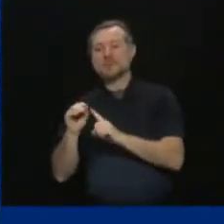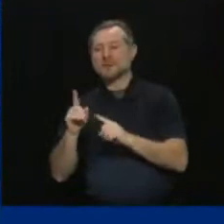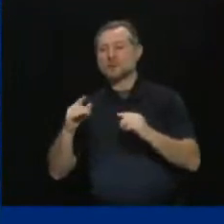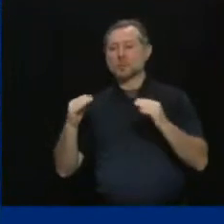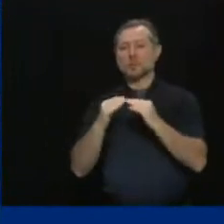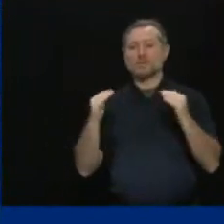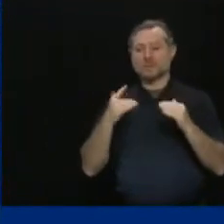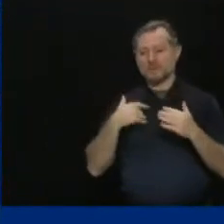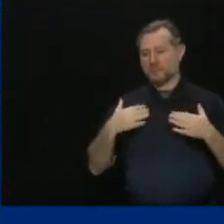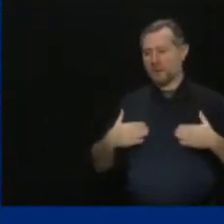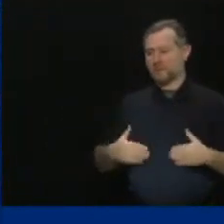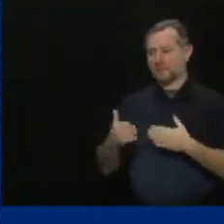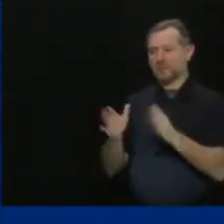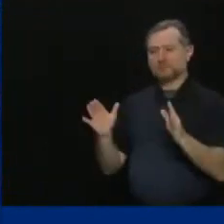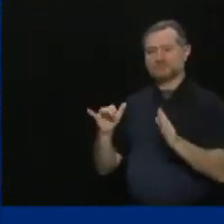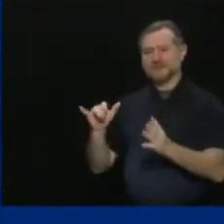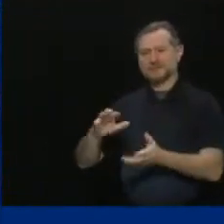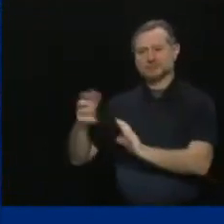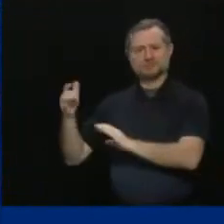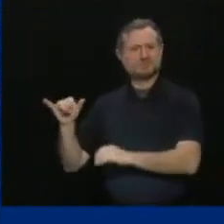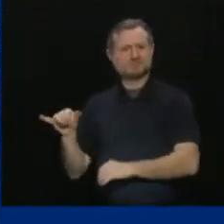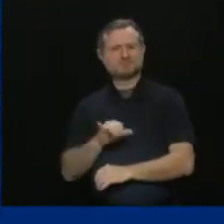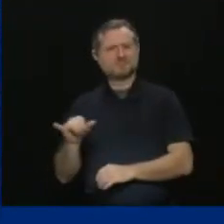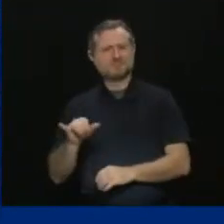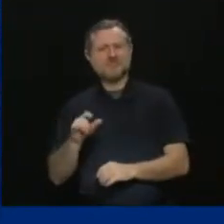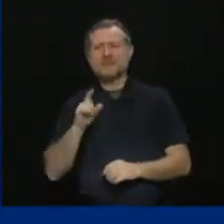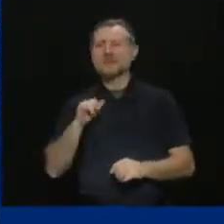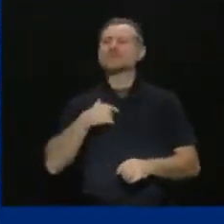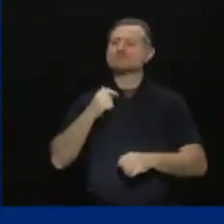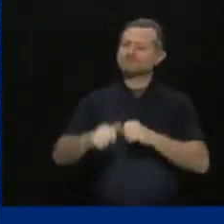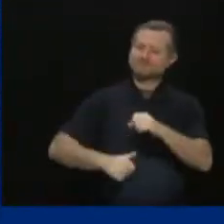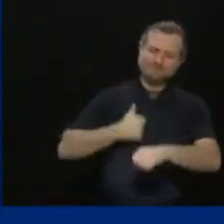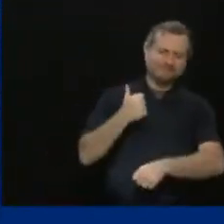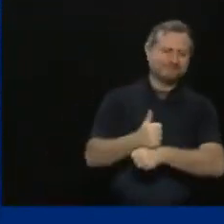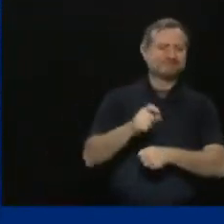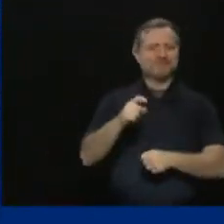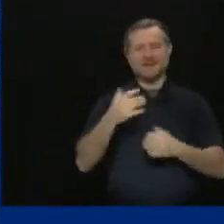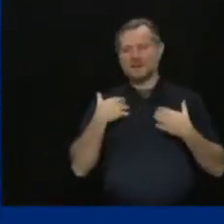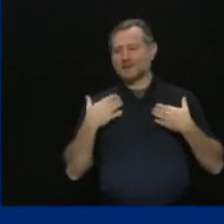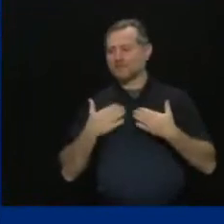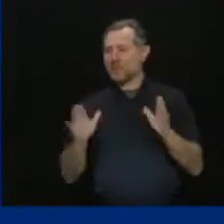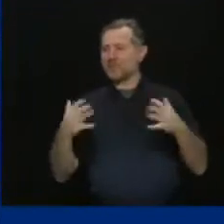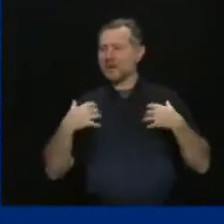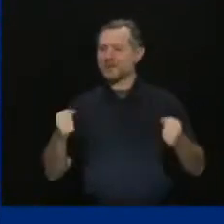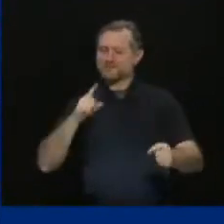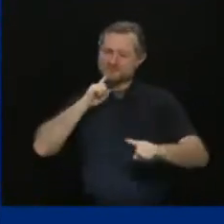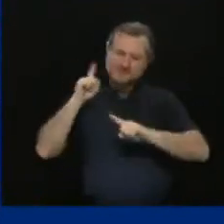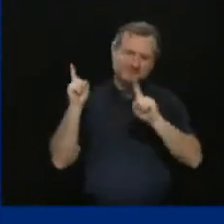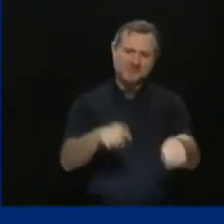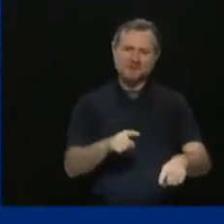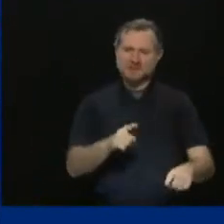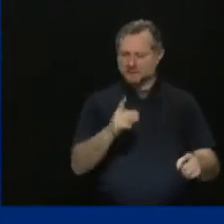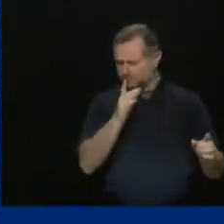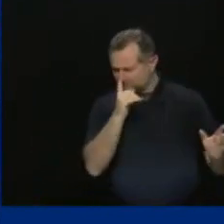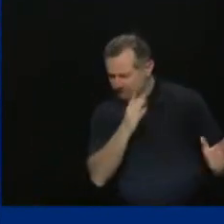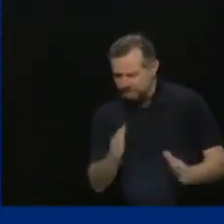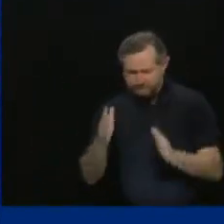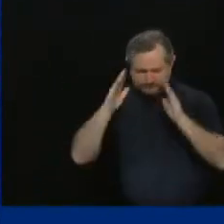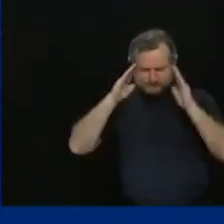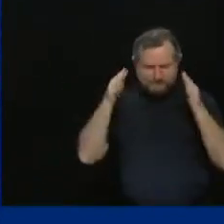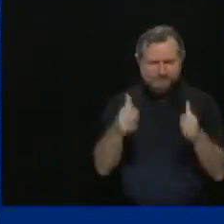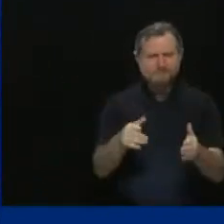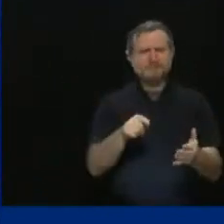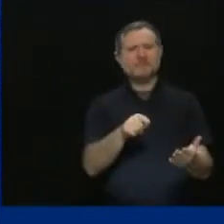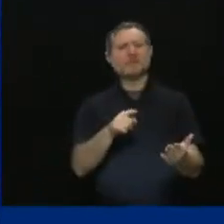crisis. We must mobilize a public health response that is designed to meet and treat people where